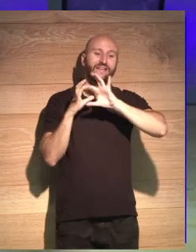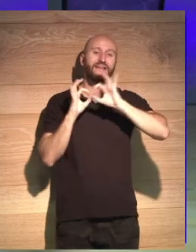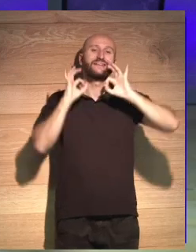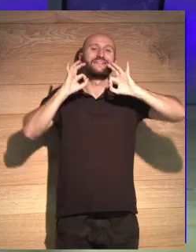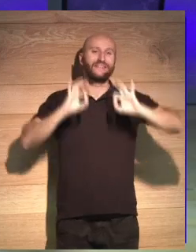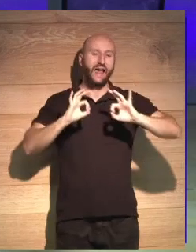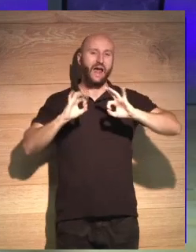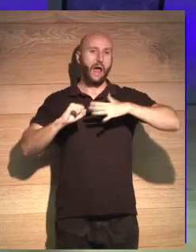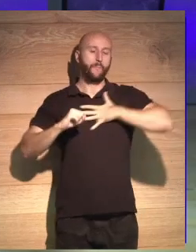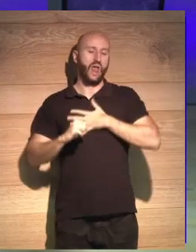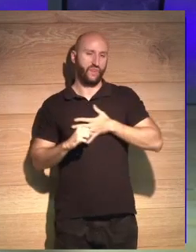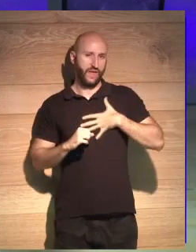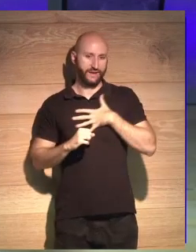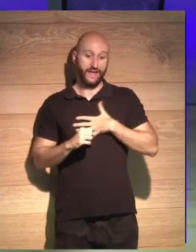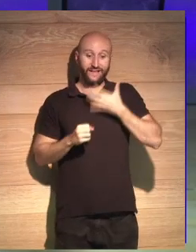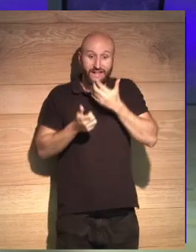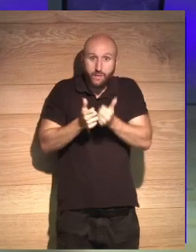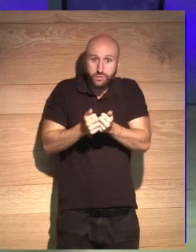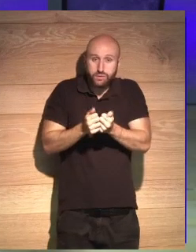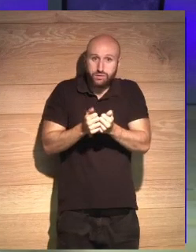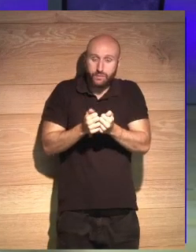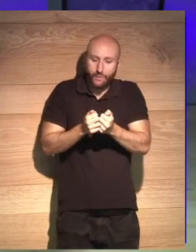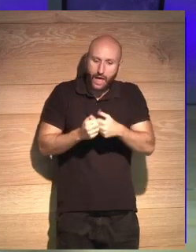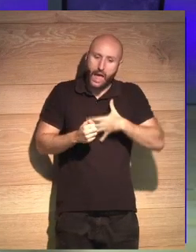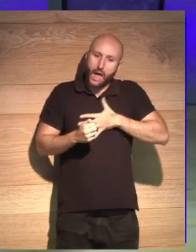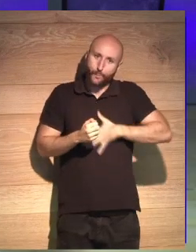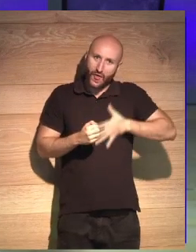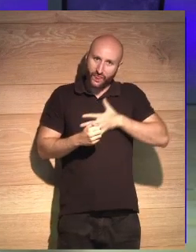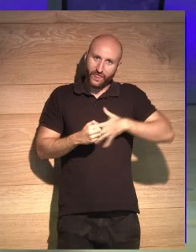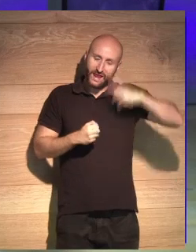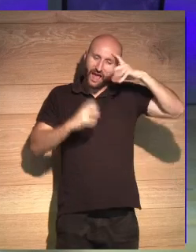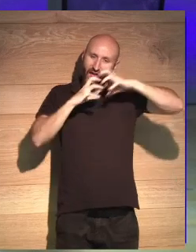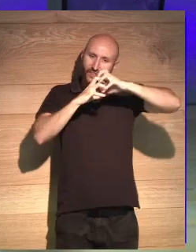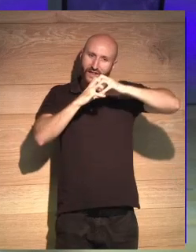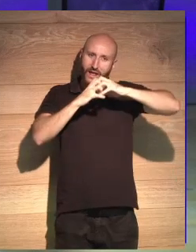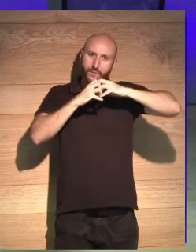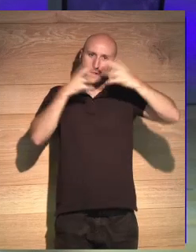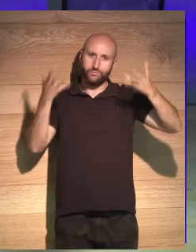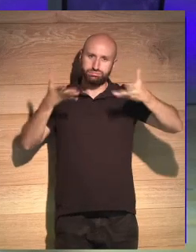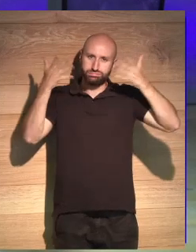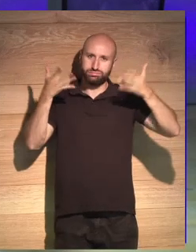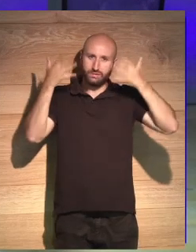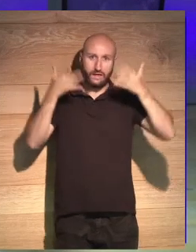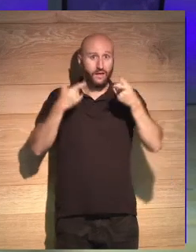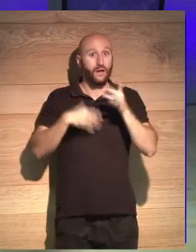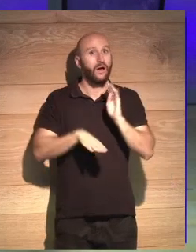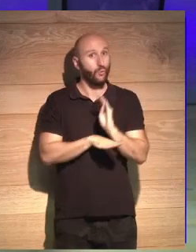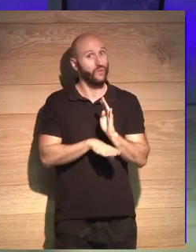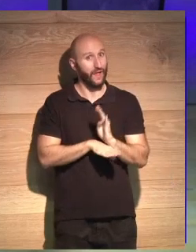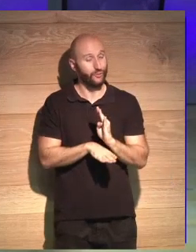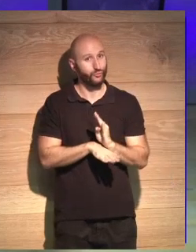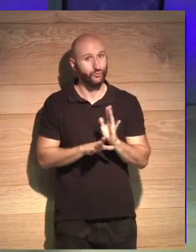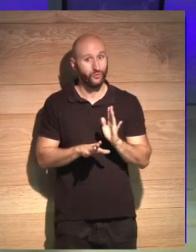structures related with pleasure. So we are activating the locus accumbens and all